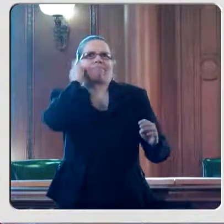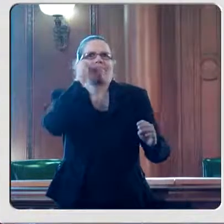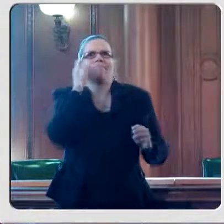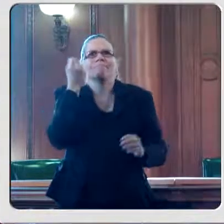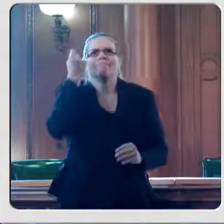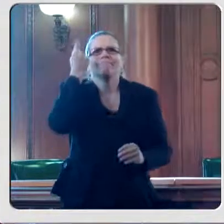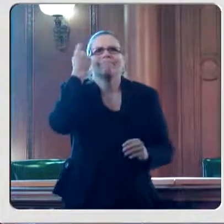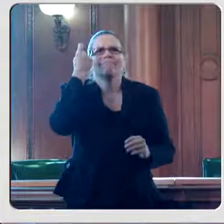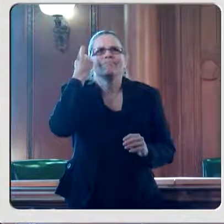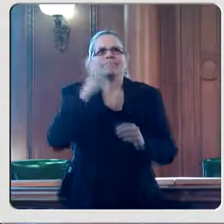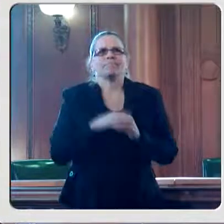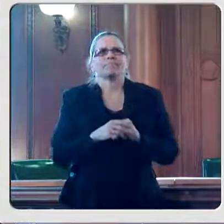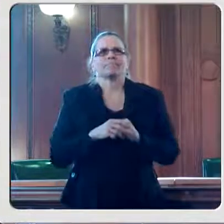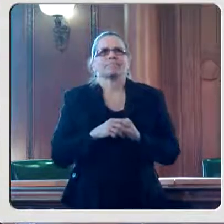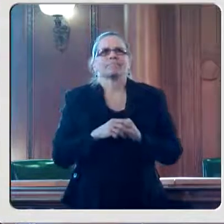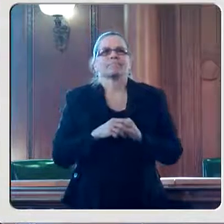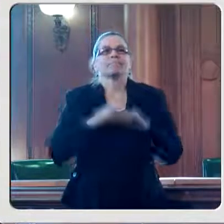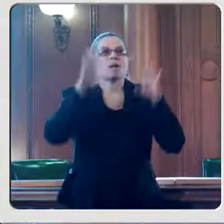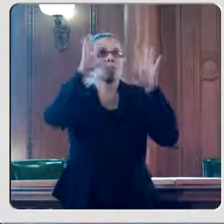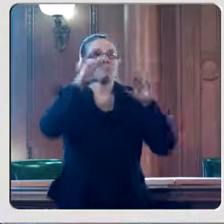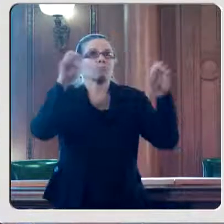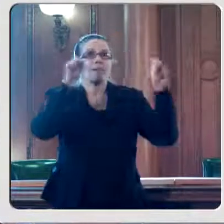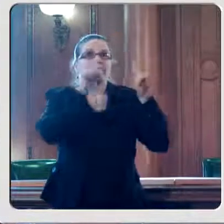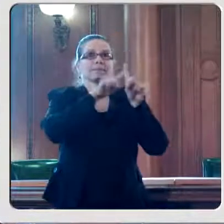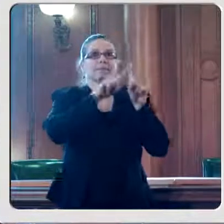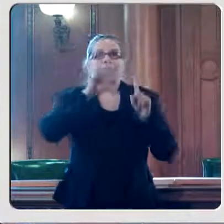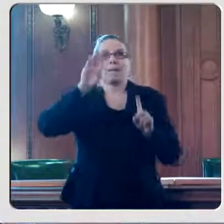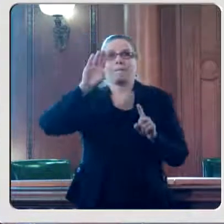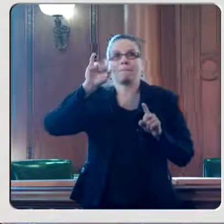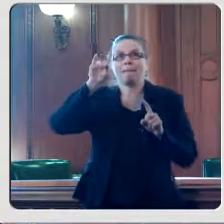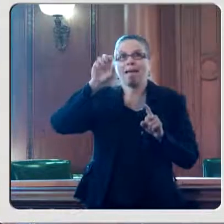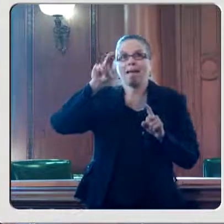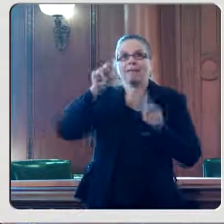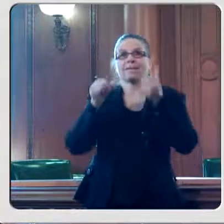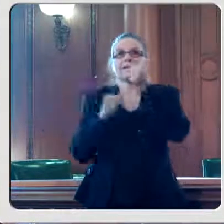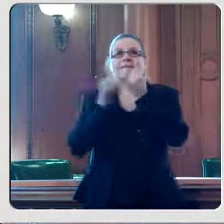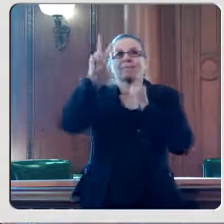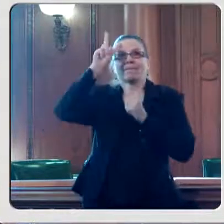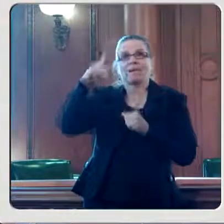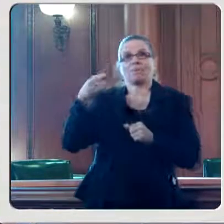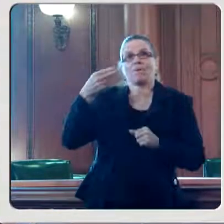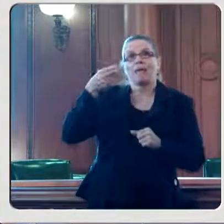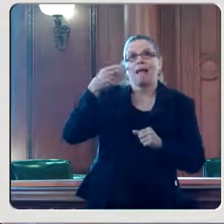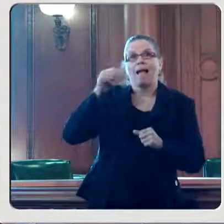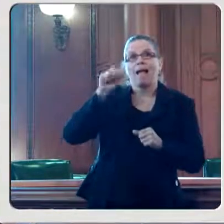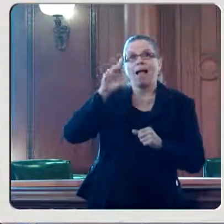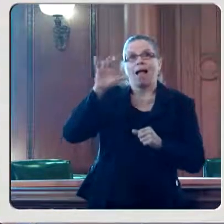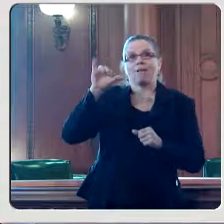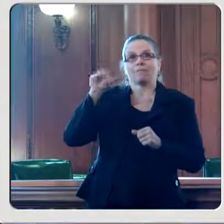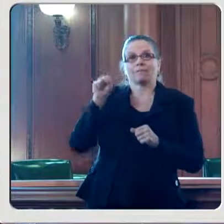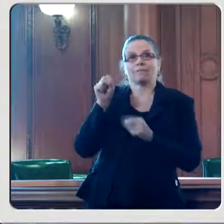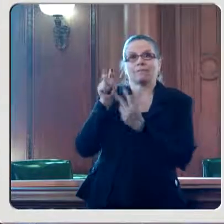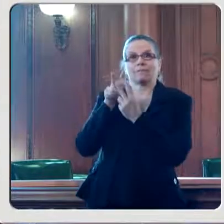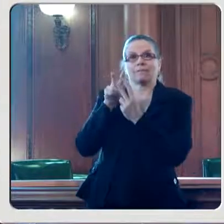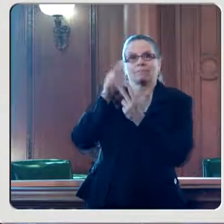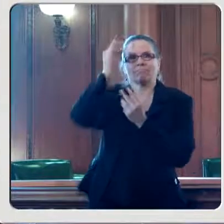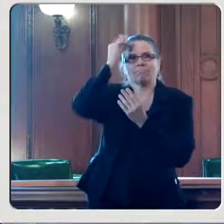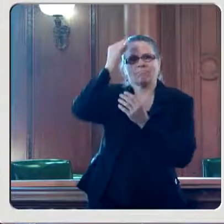President Kamala Harris, they're laser focused on this COVID-19. That's